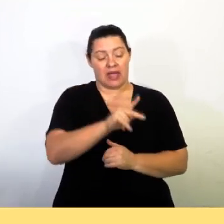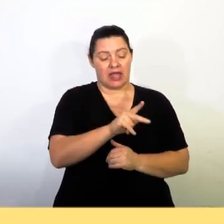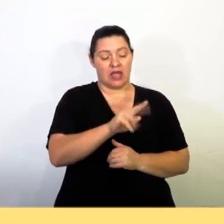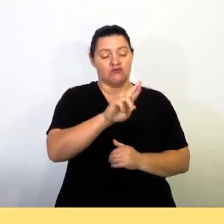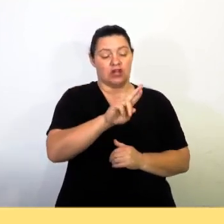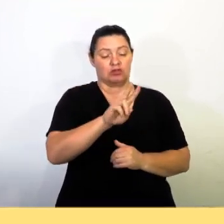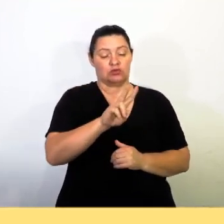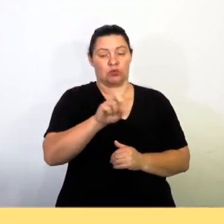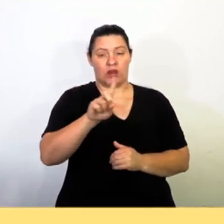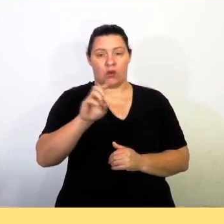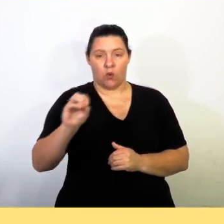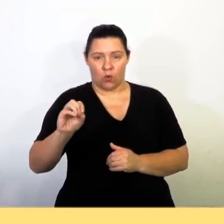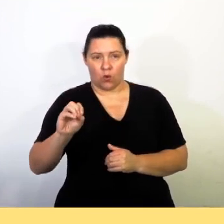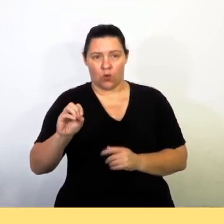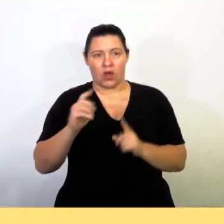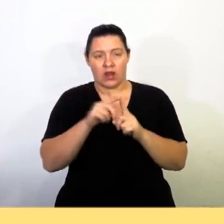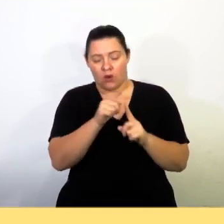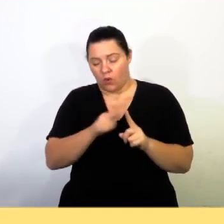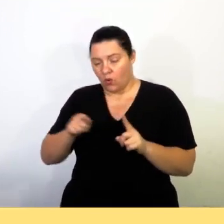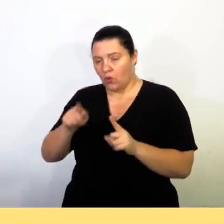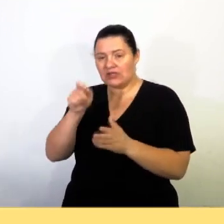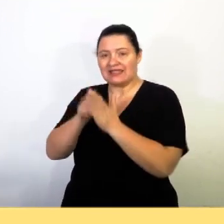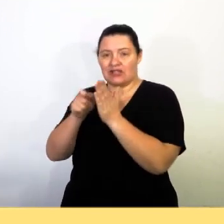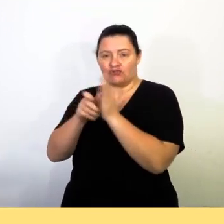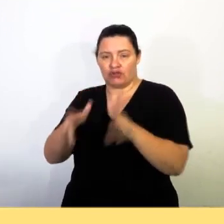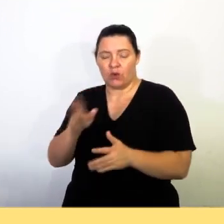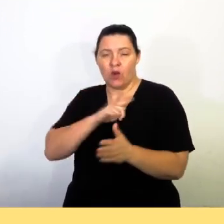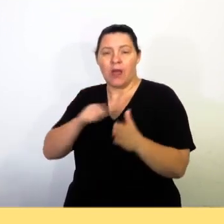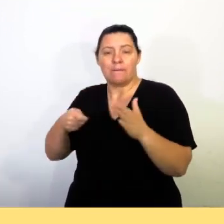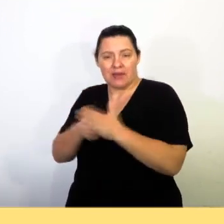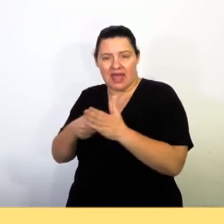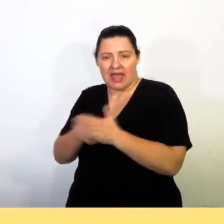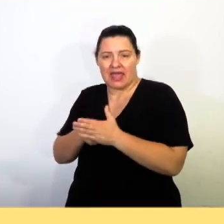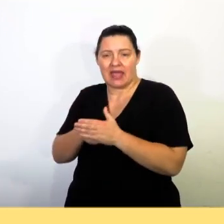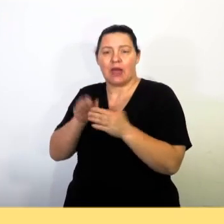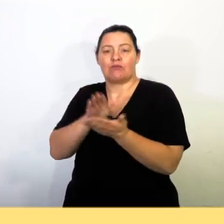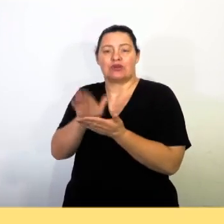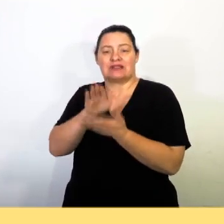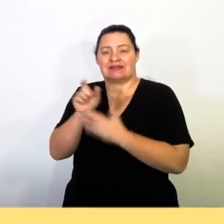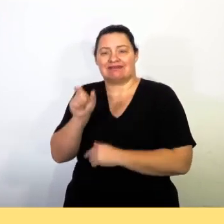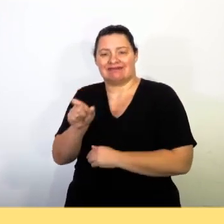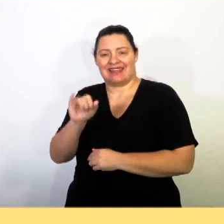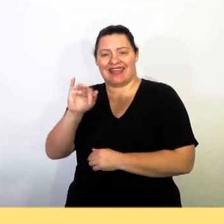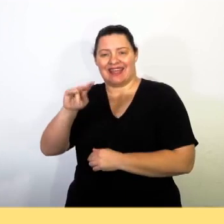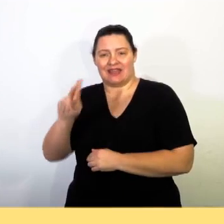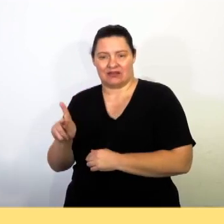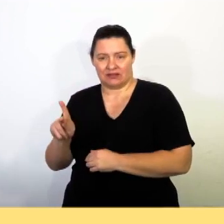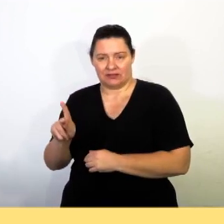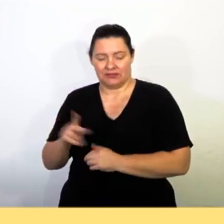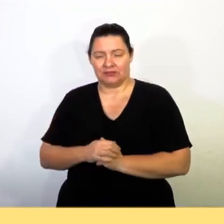pay 210, I'm now coming here onto my stationery because we bought a printer